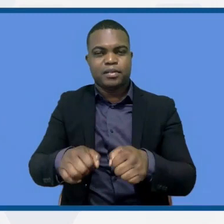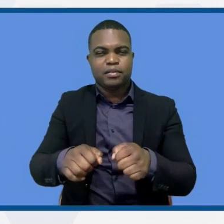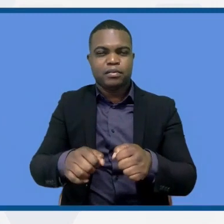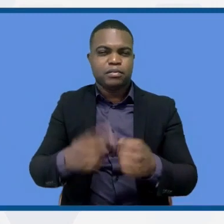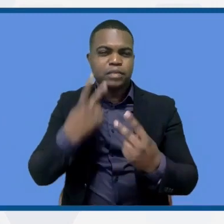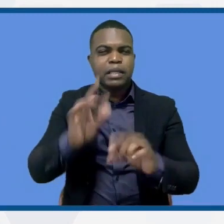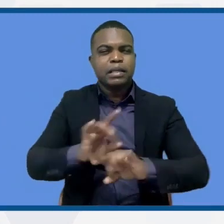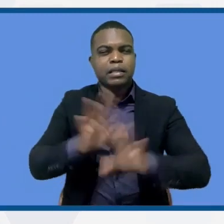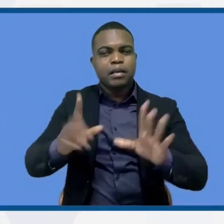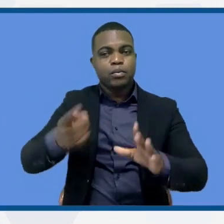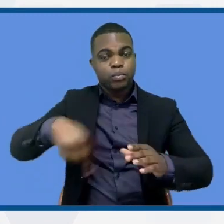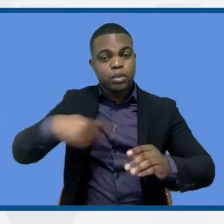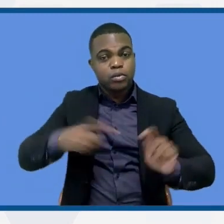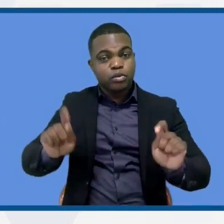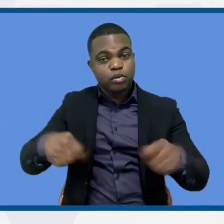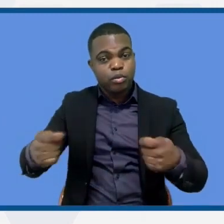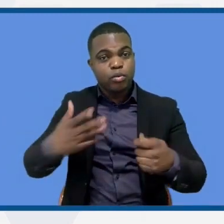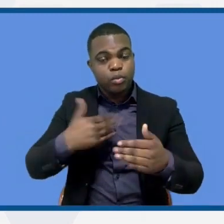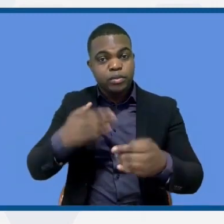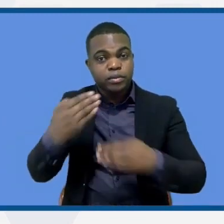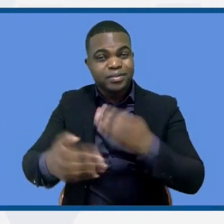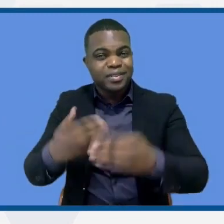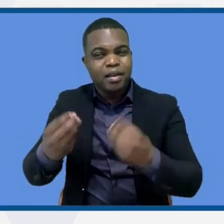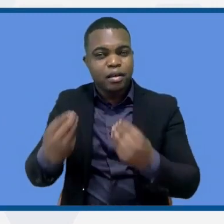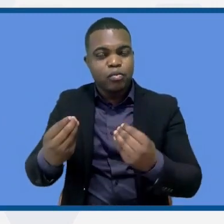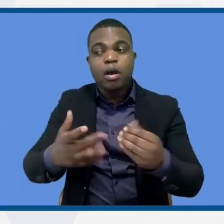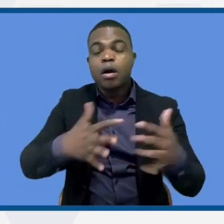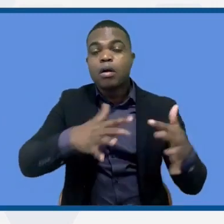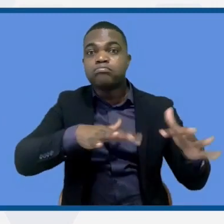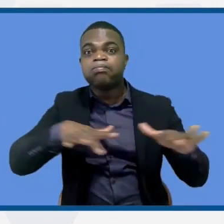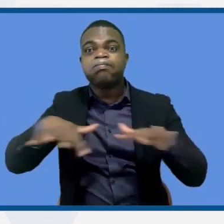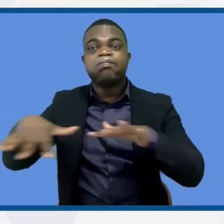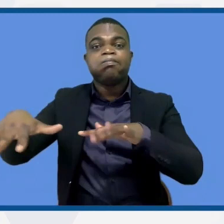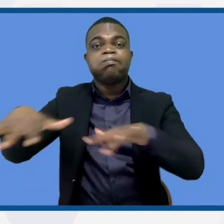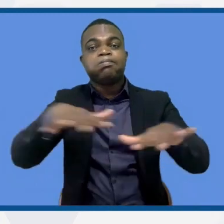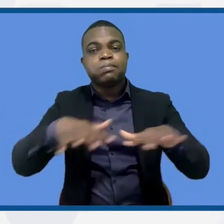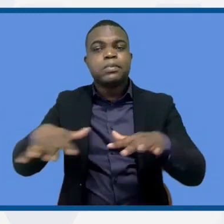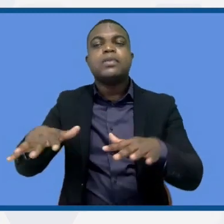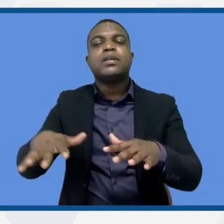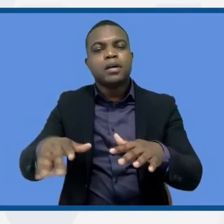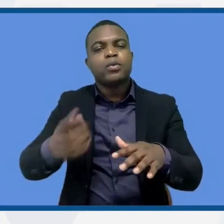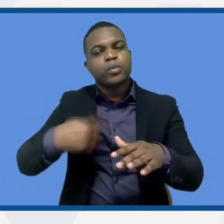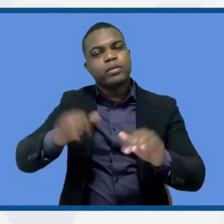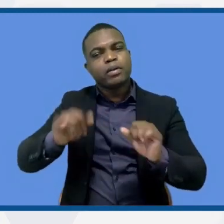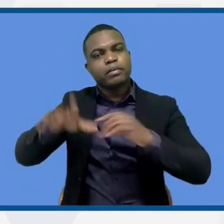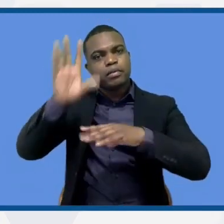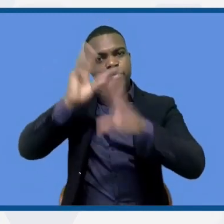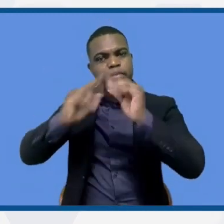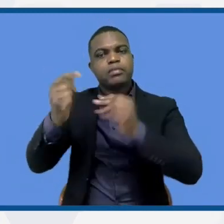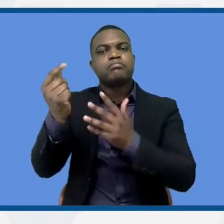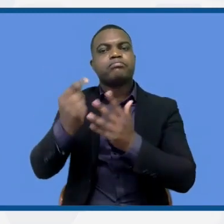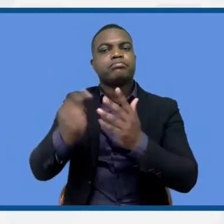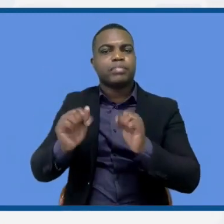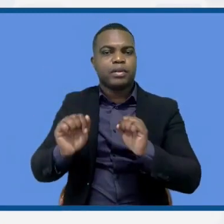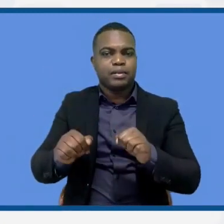message that's important for this session is how we must empower communities, how to come up with infrastructure projects